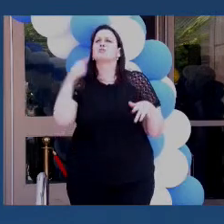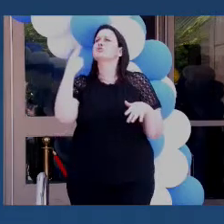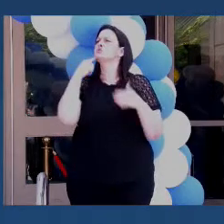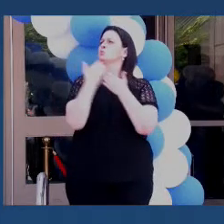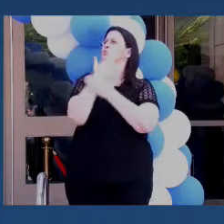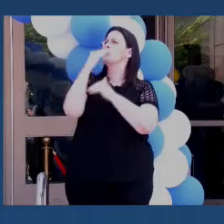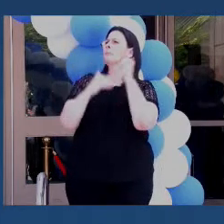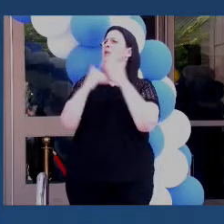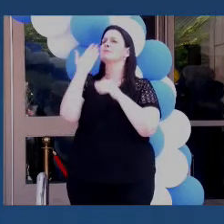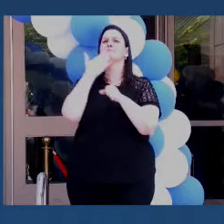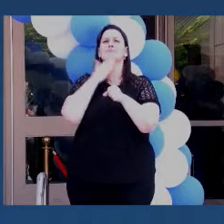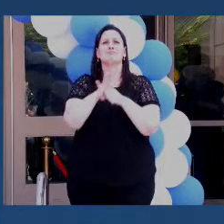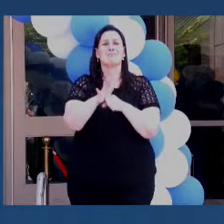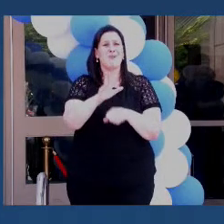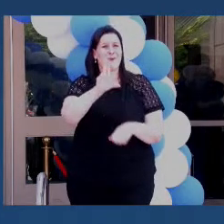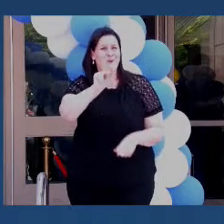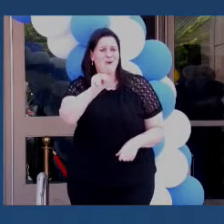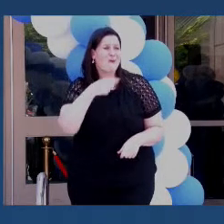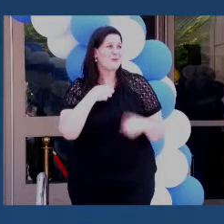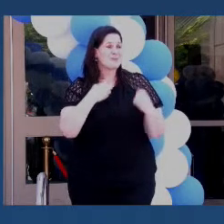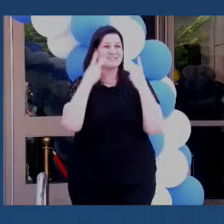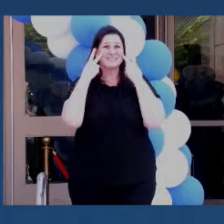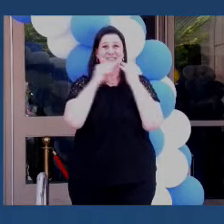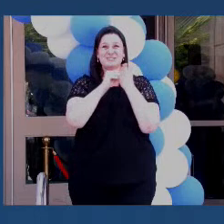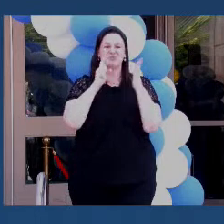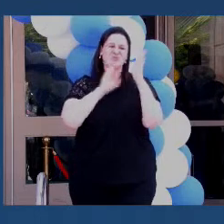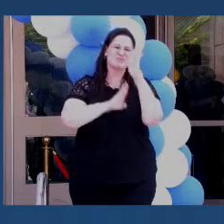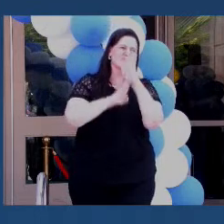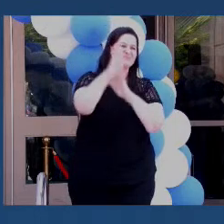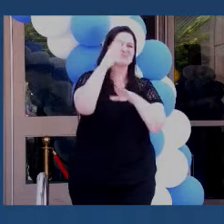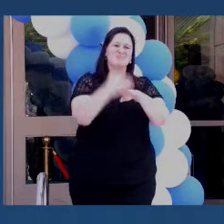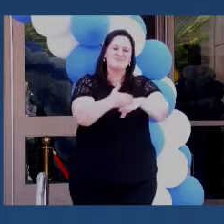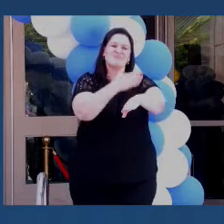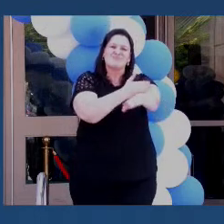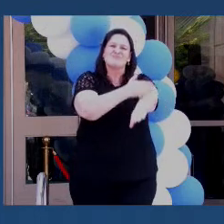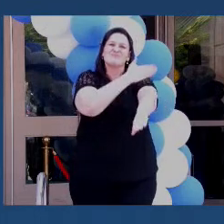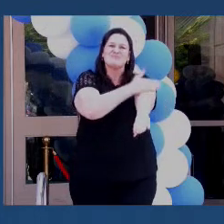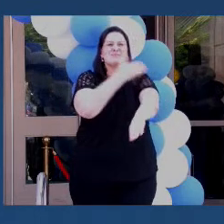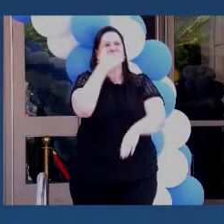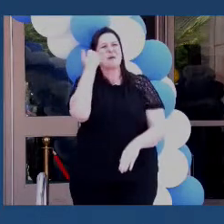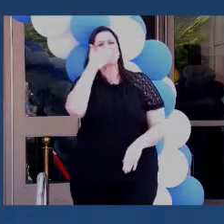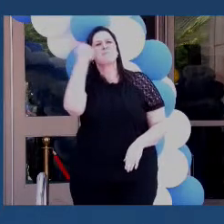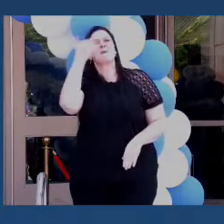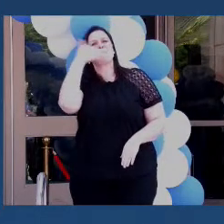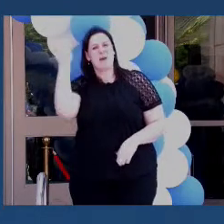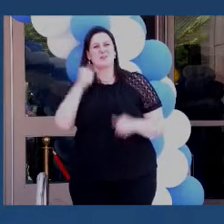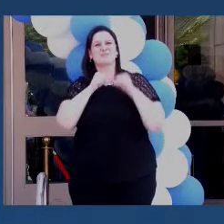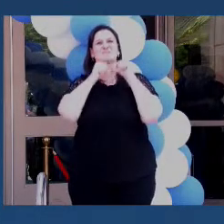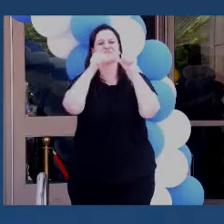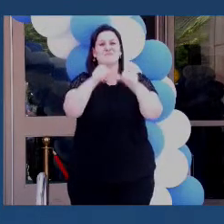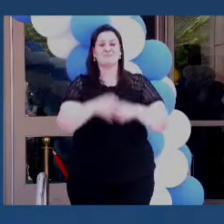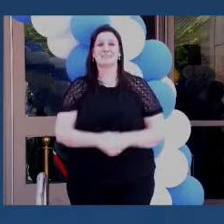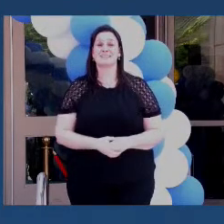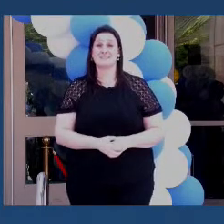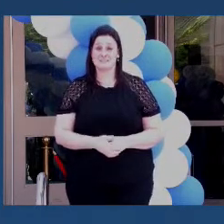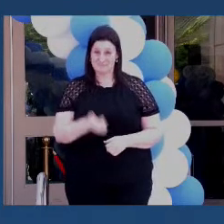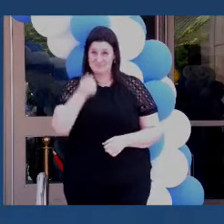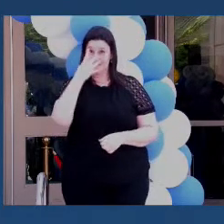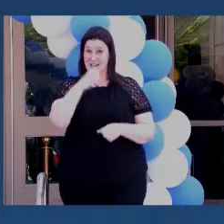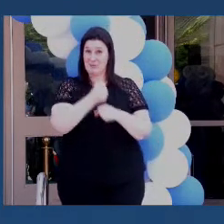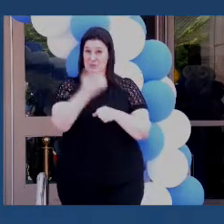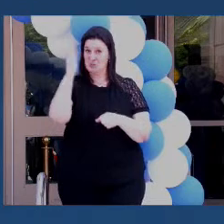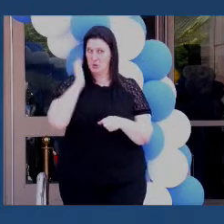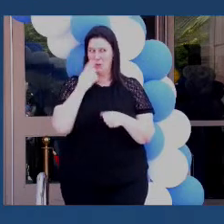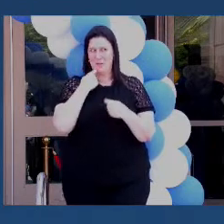we want to be able to see our students do better and better and better. And you know, years ago, I'll tell this and I'll let